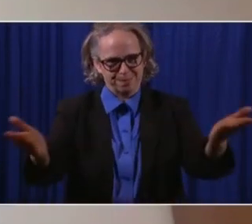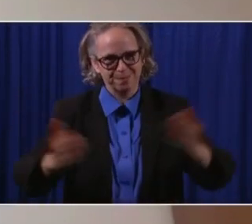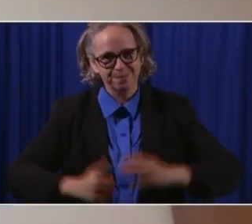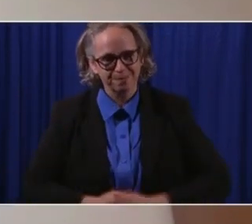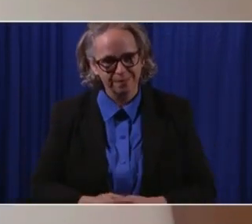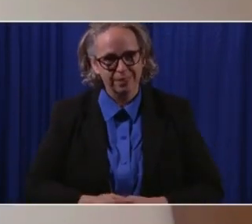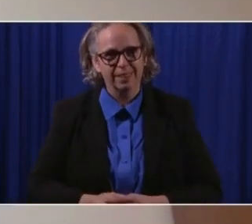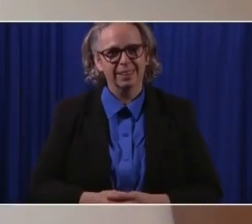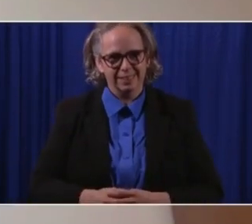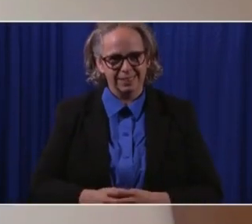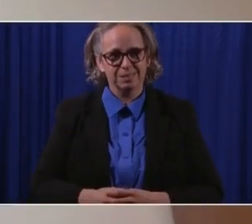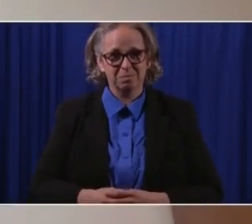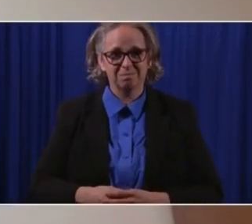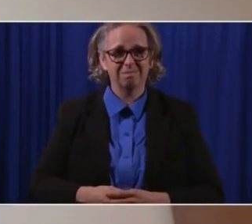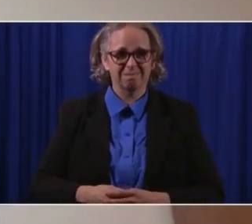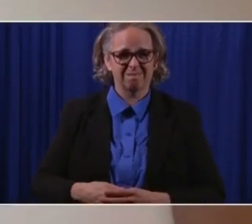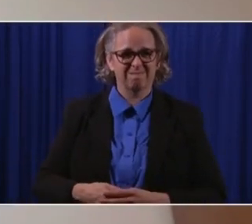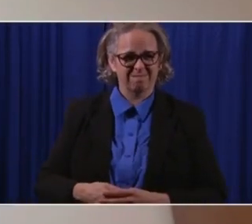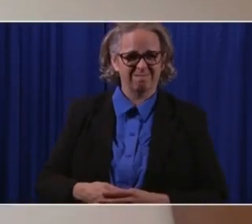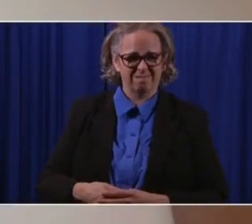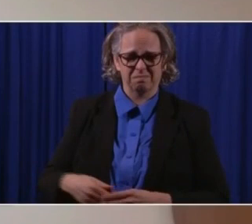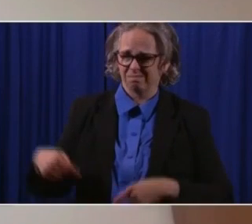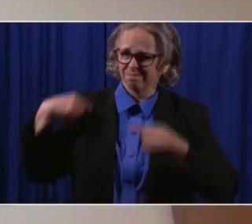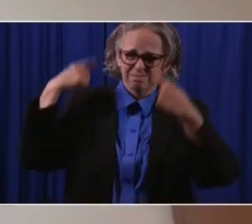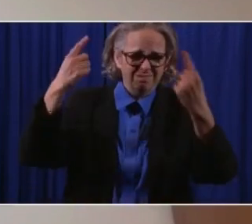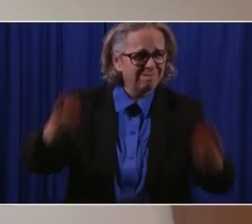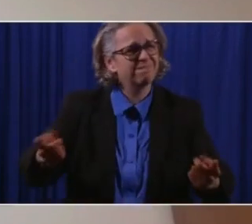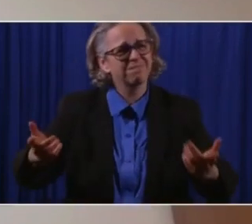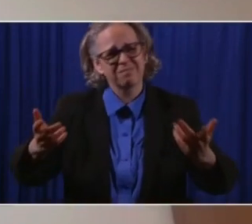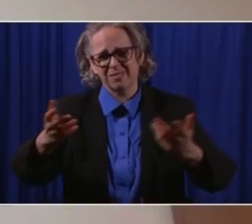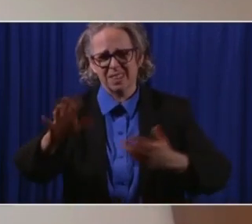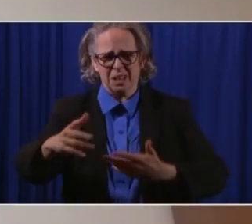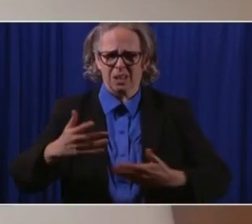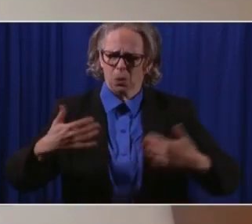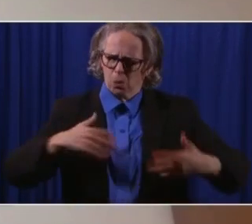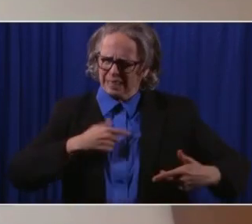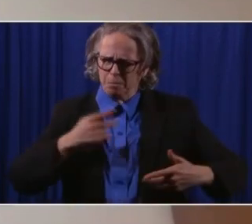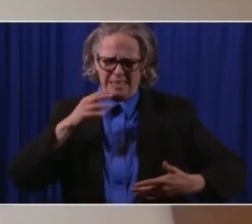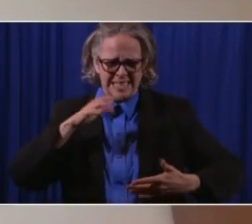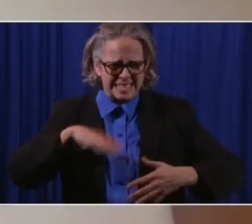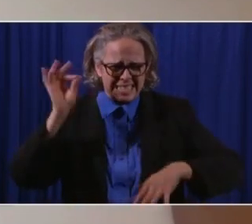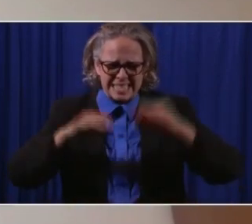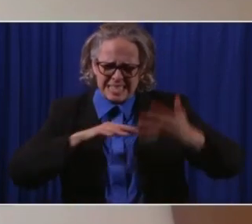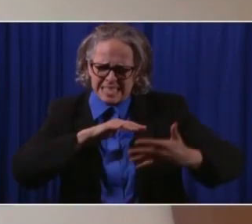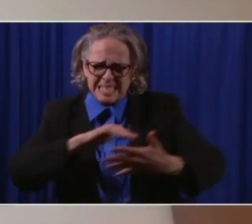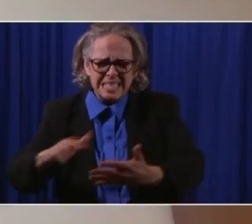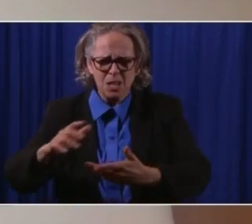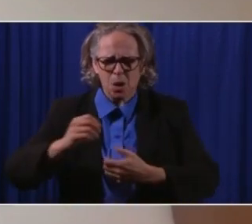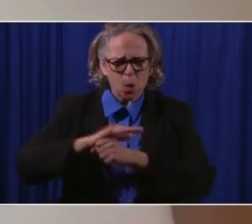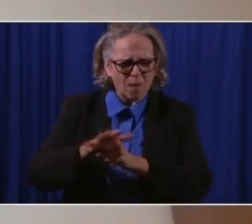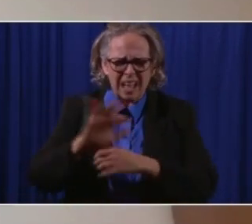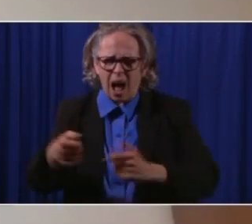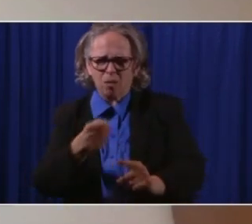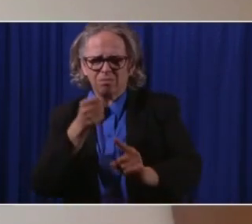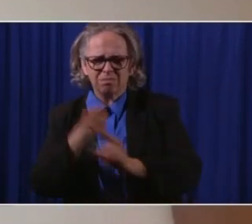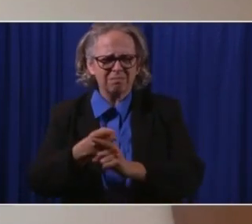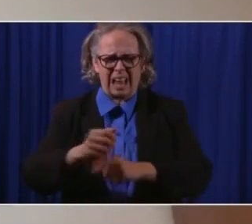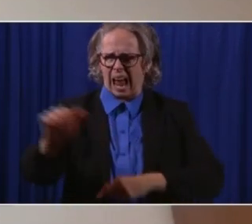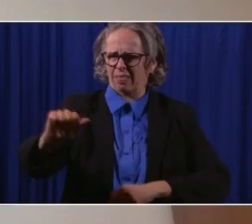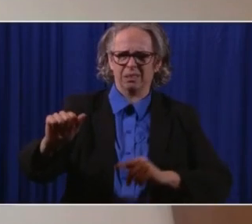has allowed us really to study the effect of COVID and its effects not only on athletics but on sport